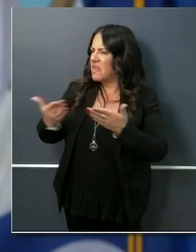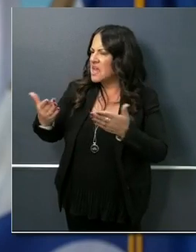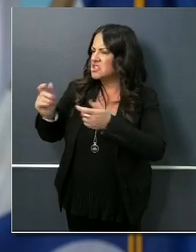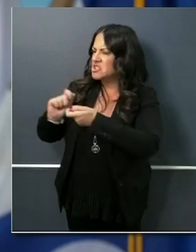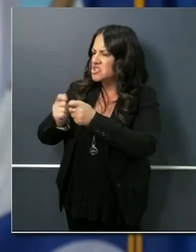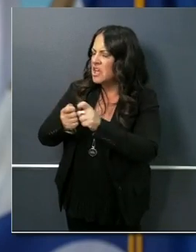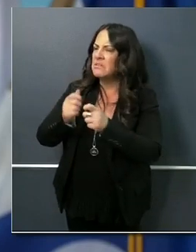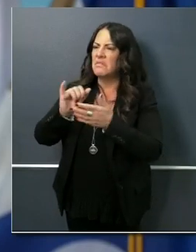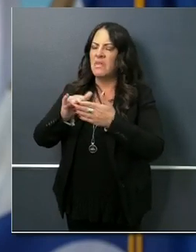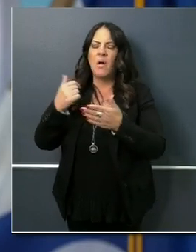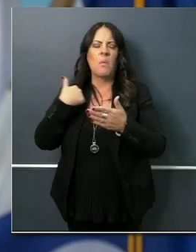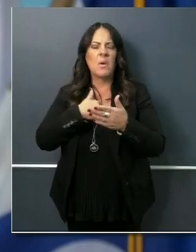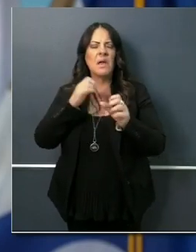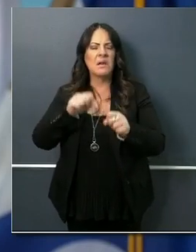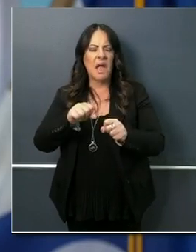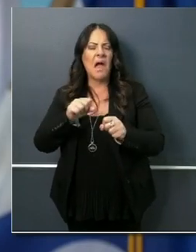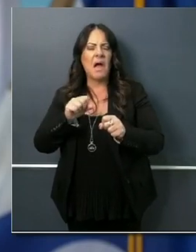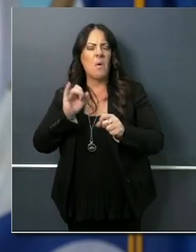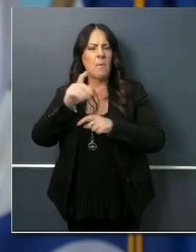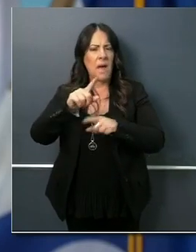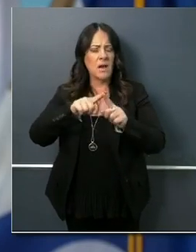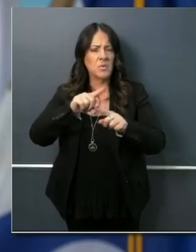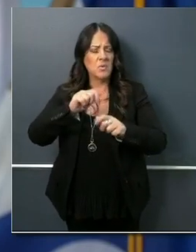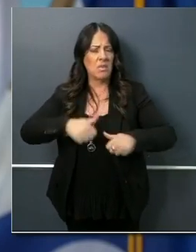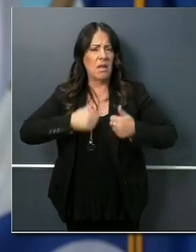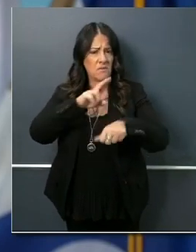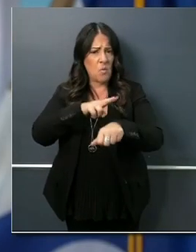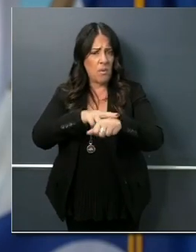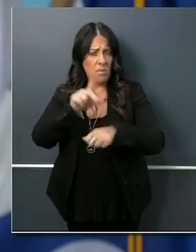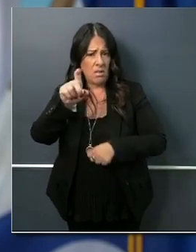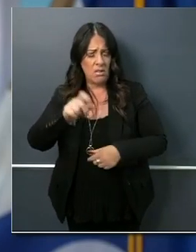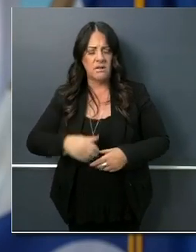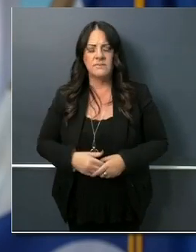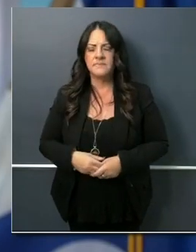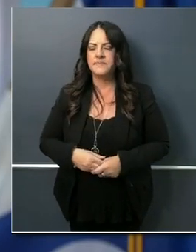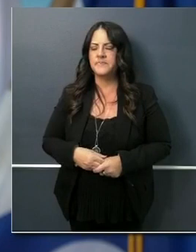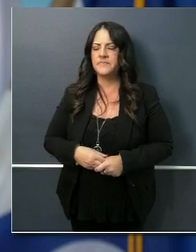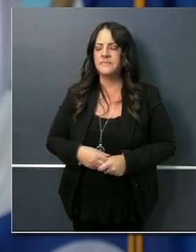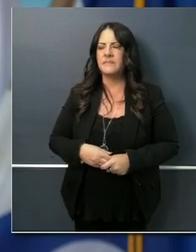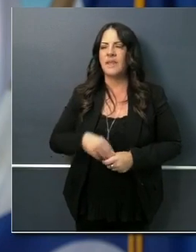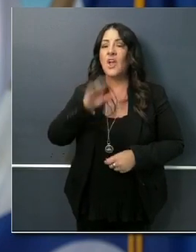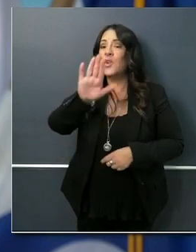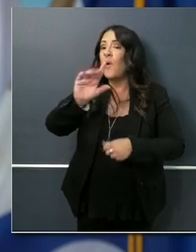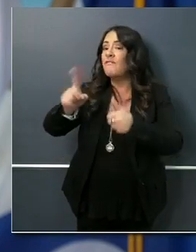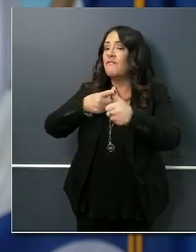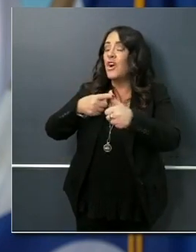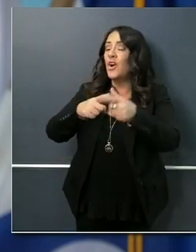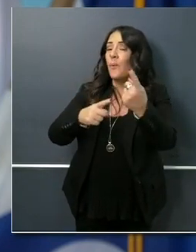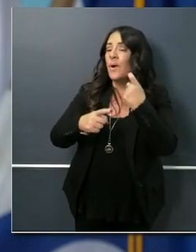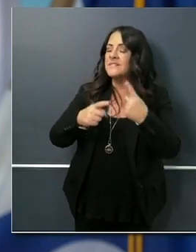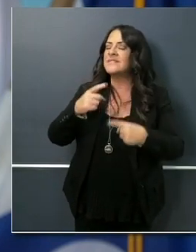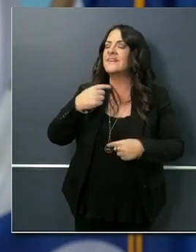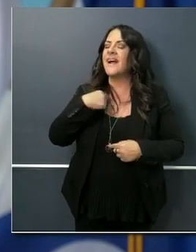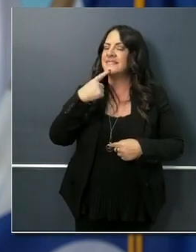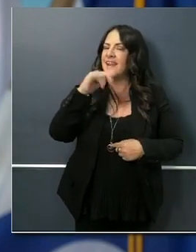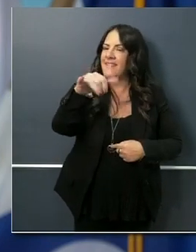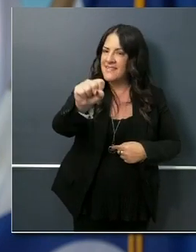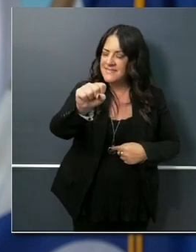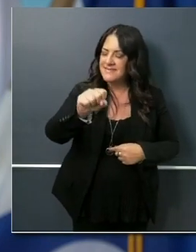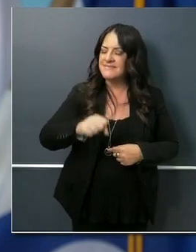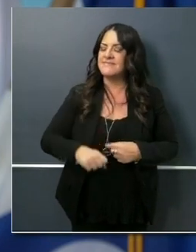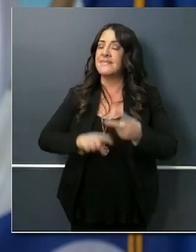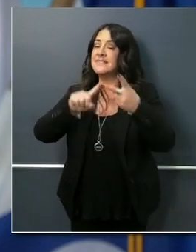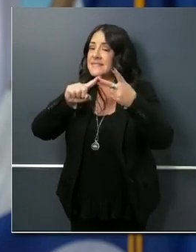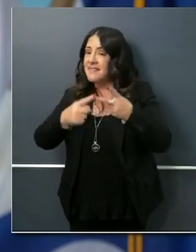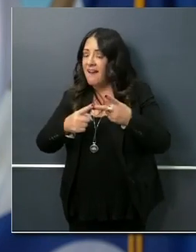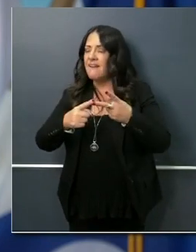social distancing? Yeah, so the answer is absolutely yes to the first part of your question. The second part of the question is